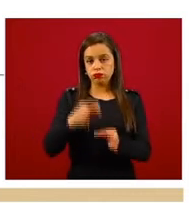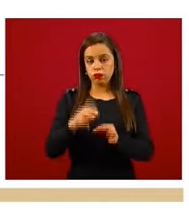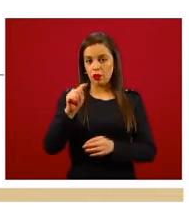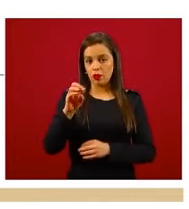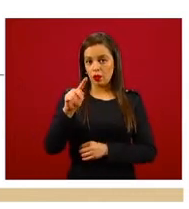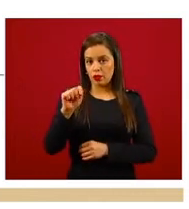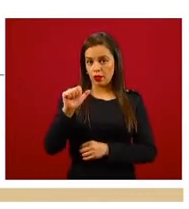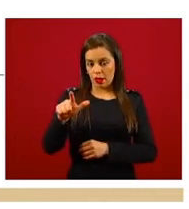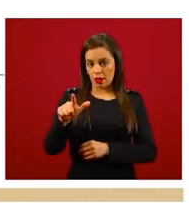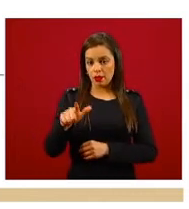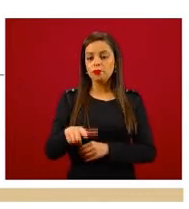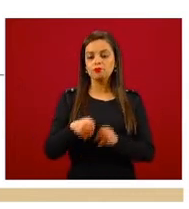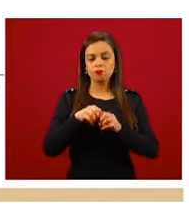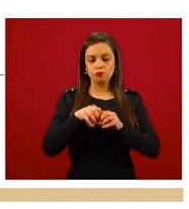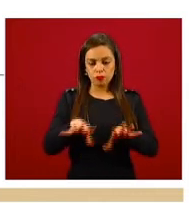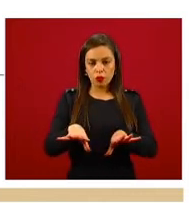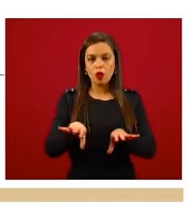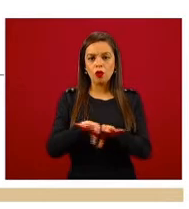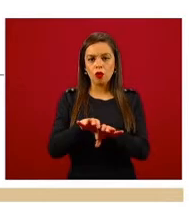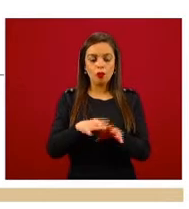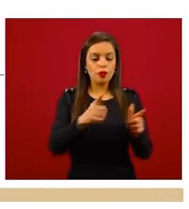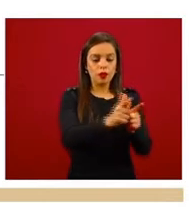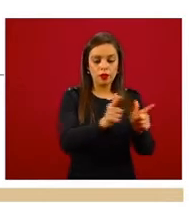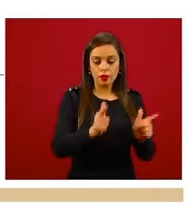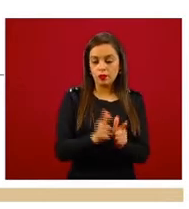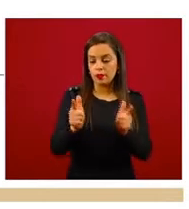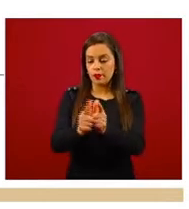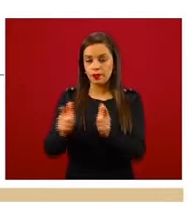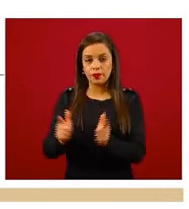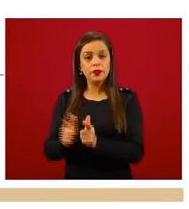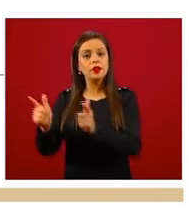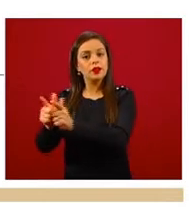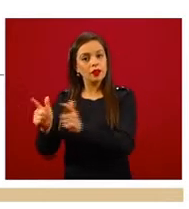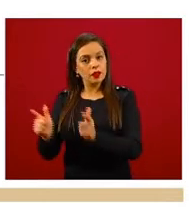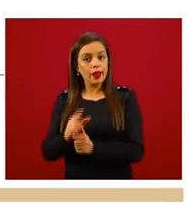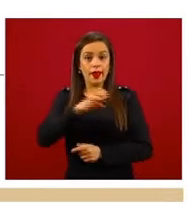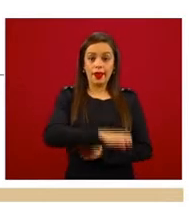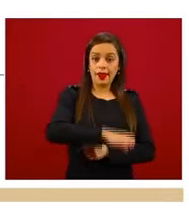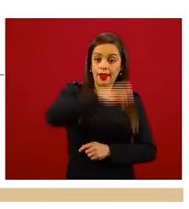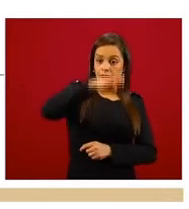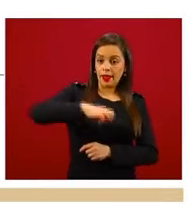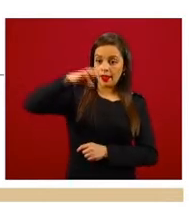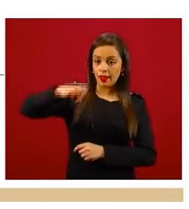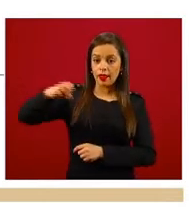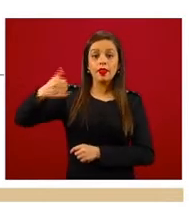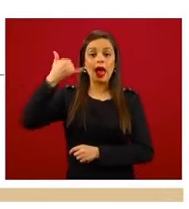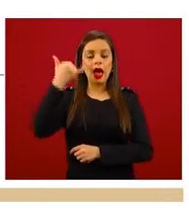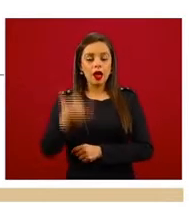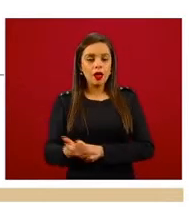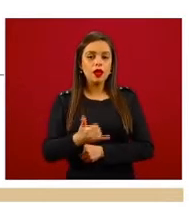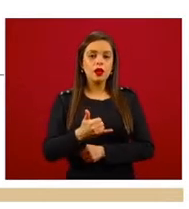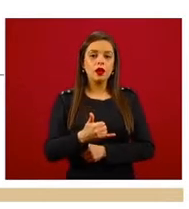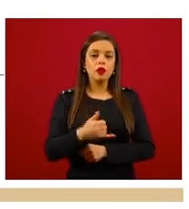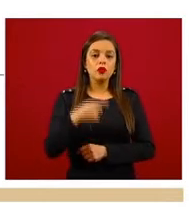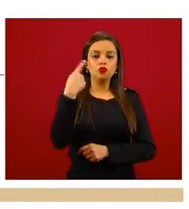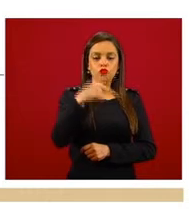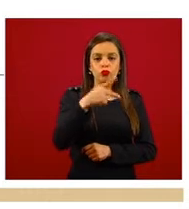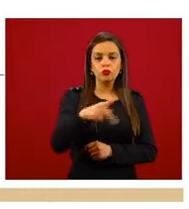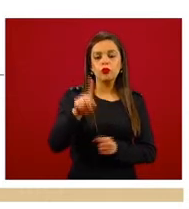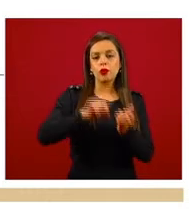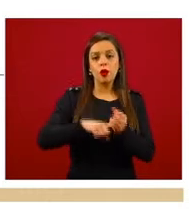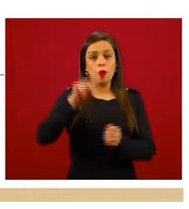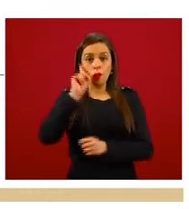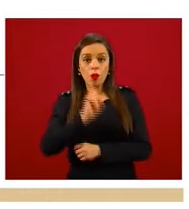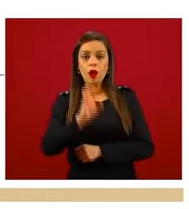11,394 total cases and how they are distributed in group age and at a given time